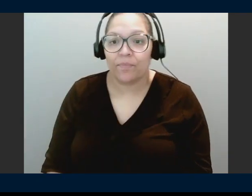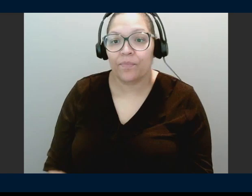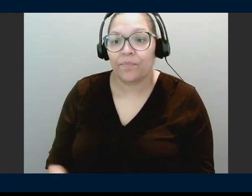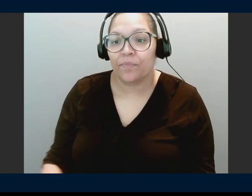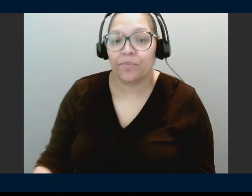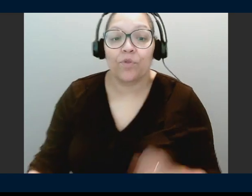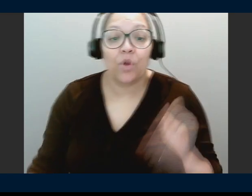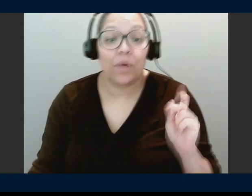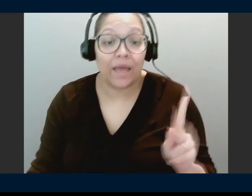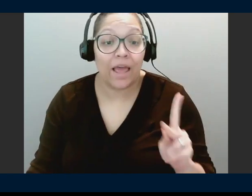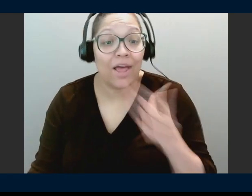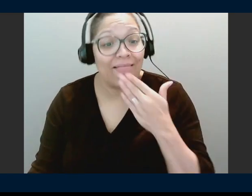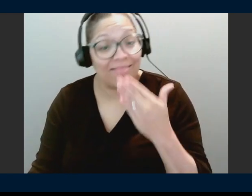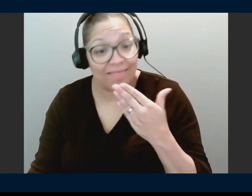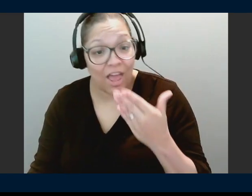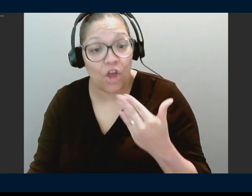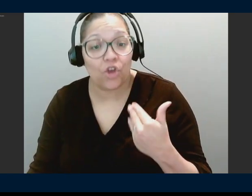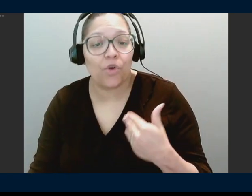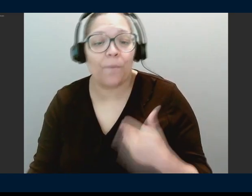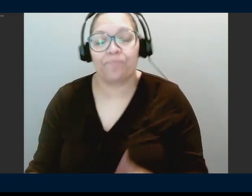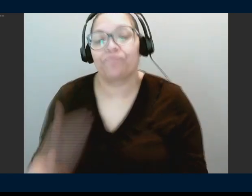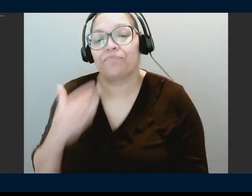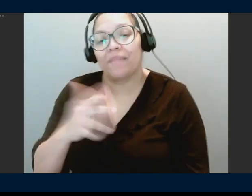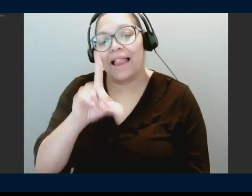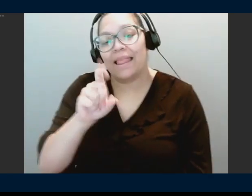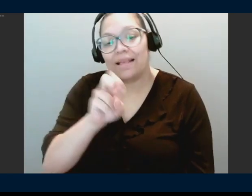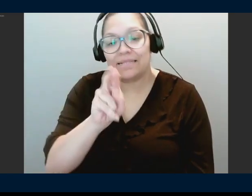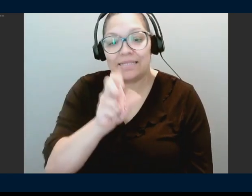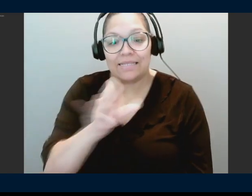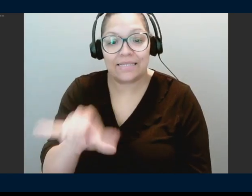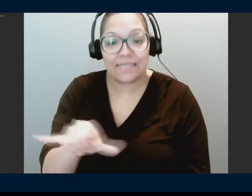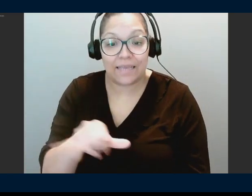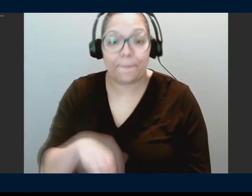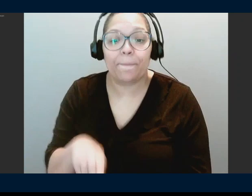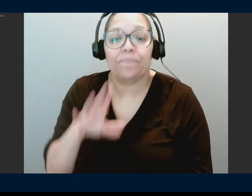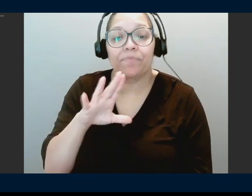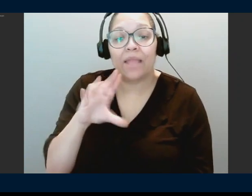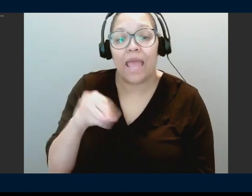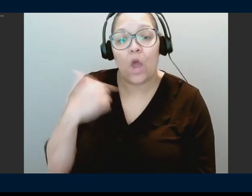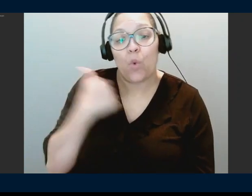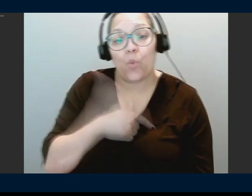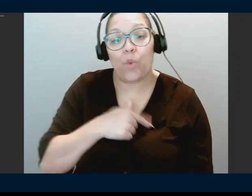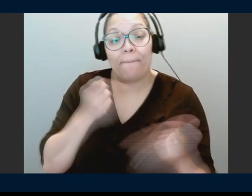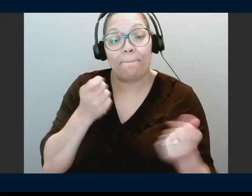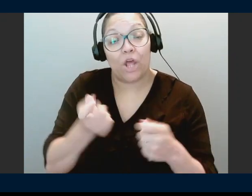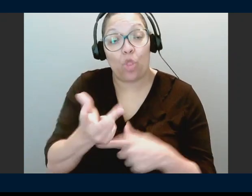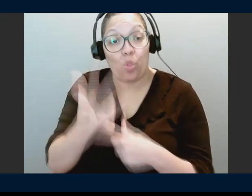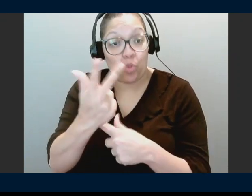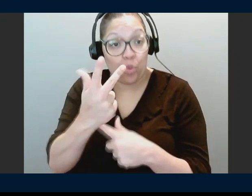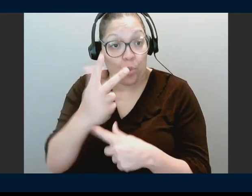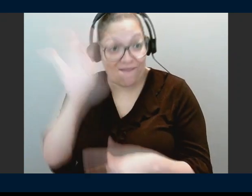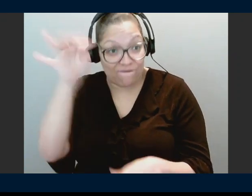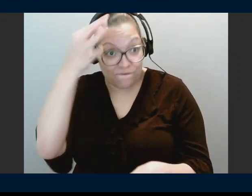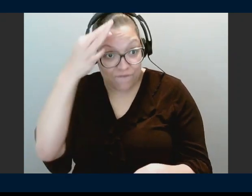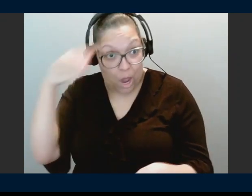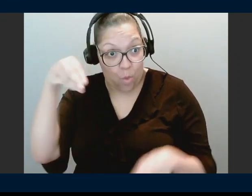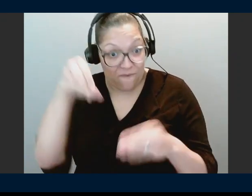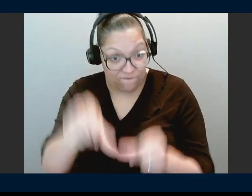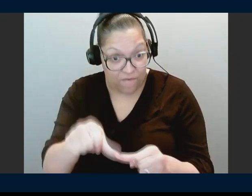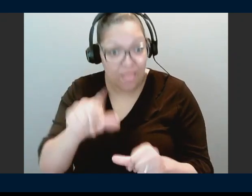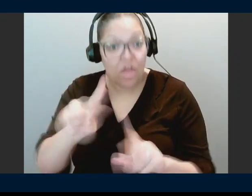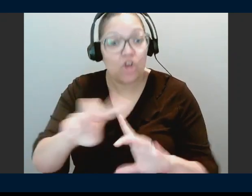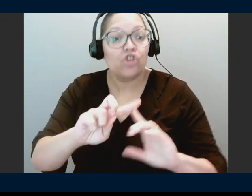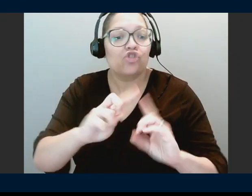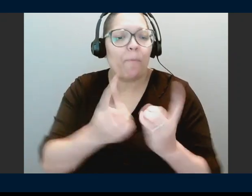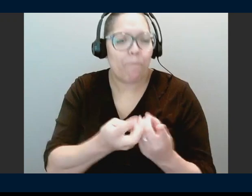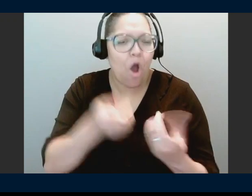Okay, so thank you. My name is Lindsay Eilitz. I'm the program manager at Krell Institute, where we manage 3 federally funded Department of Energy programs.